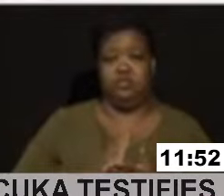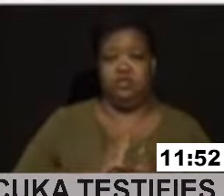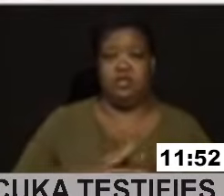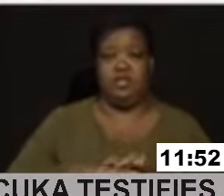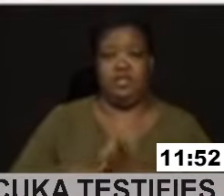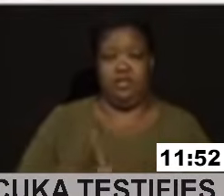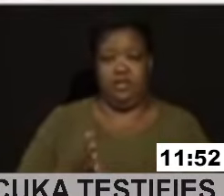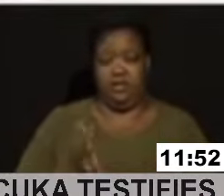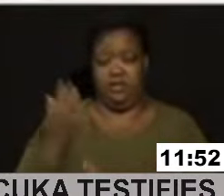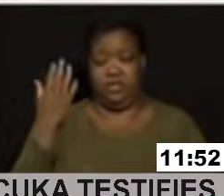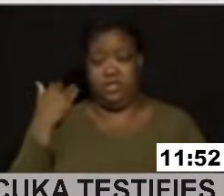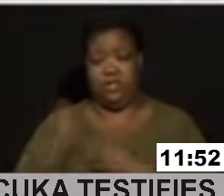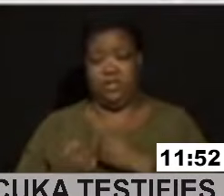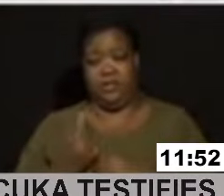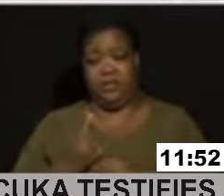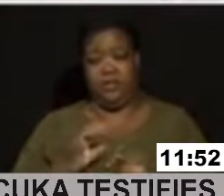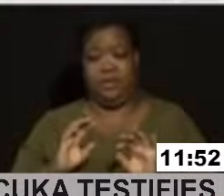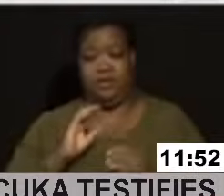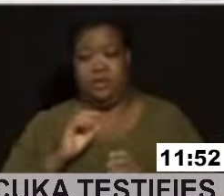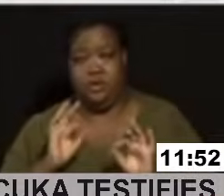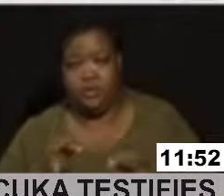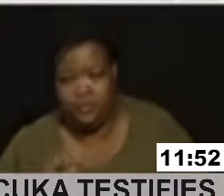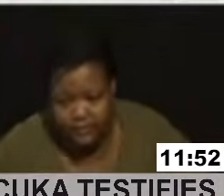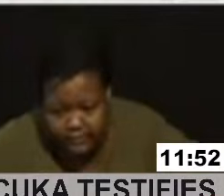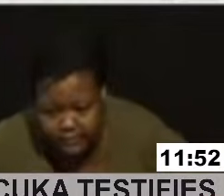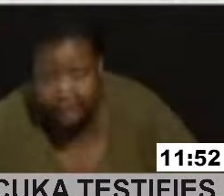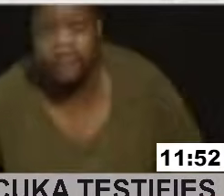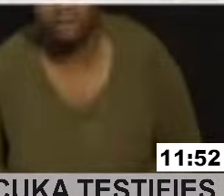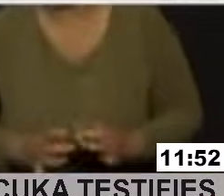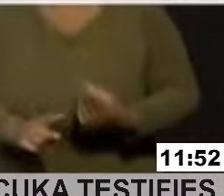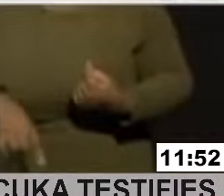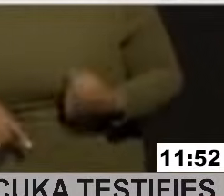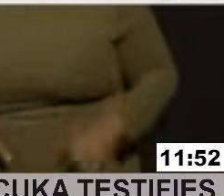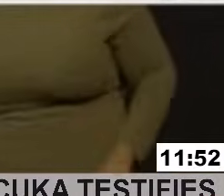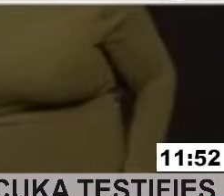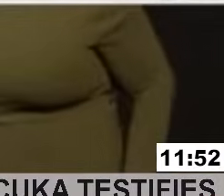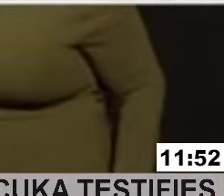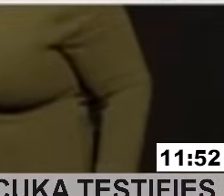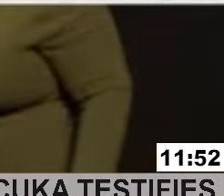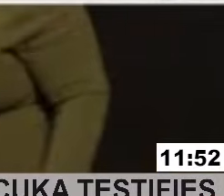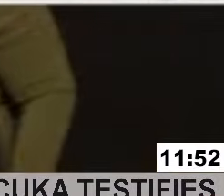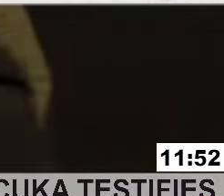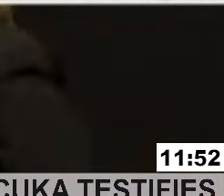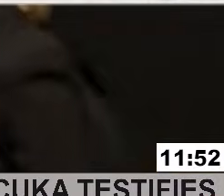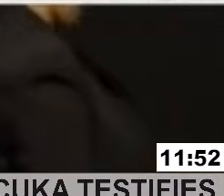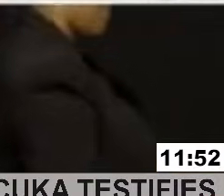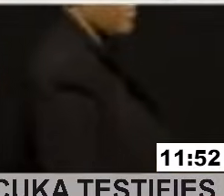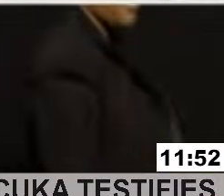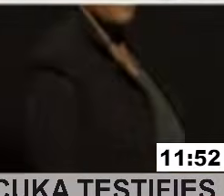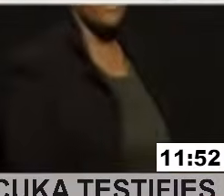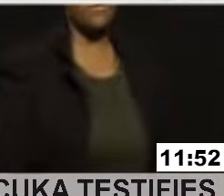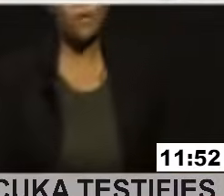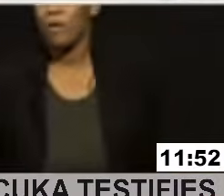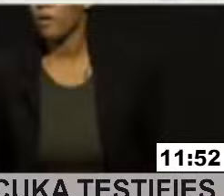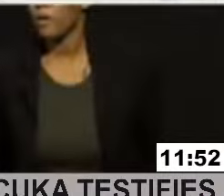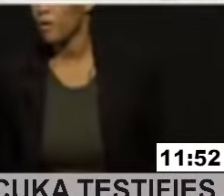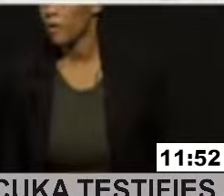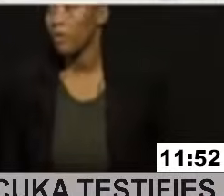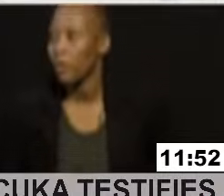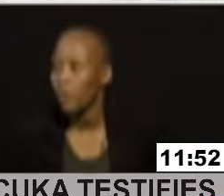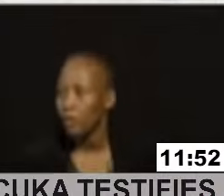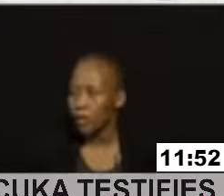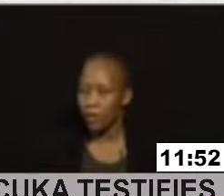Correct. Lastly, under the heading, the response to